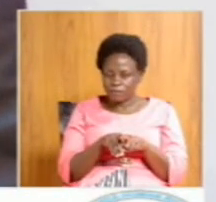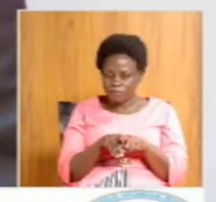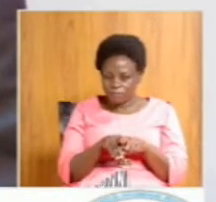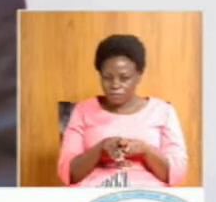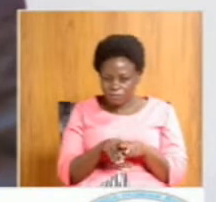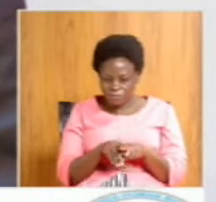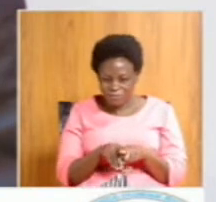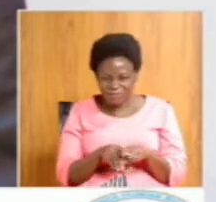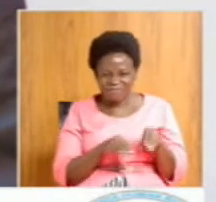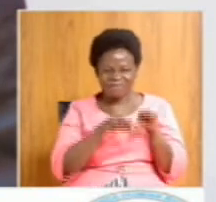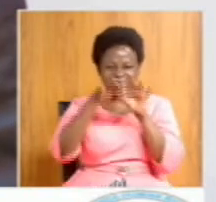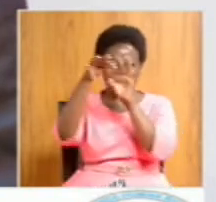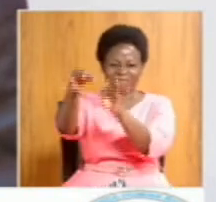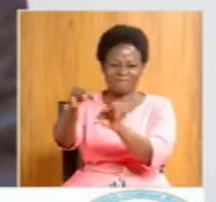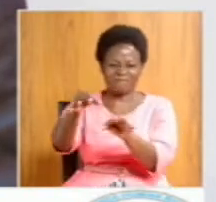deferred taxes